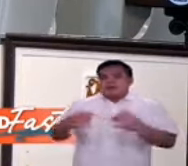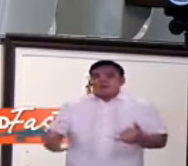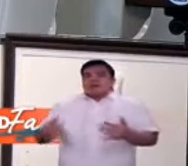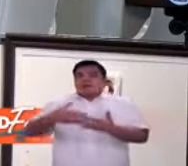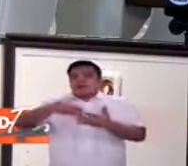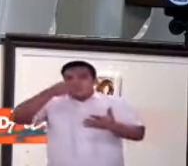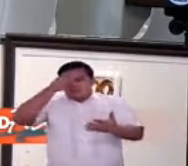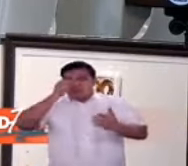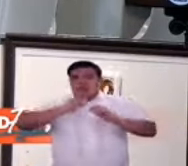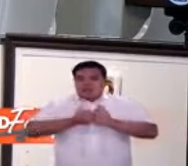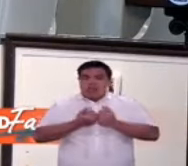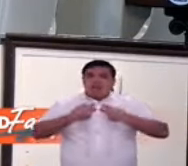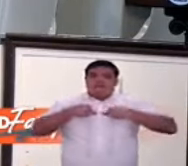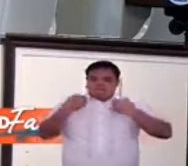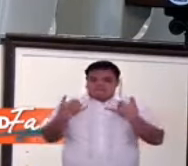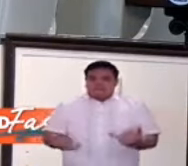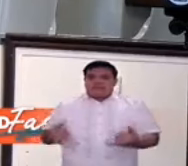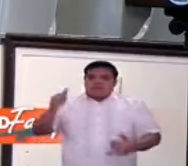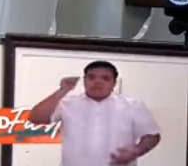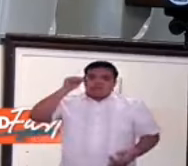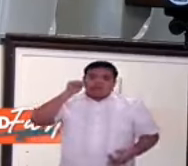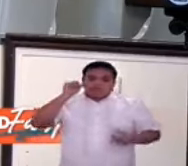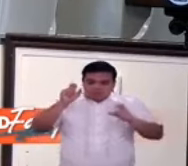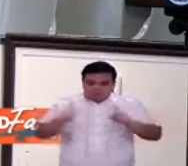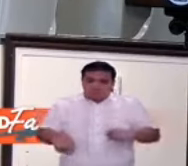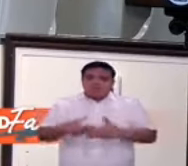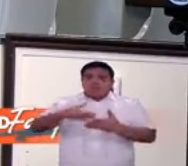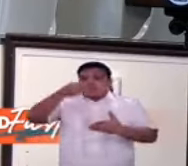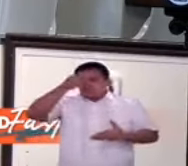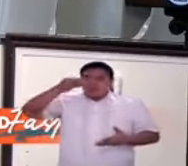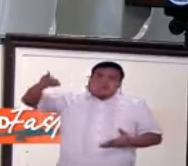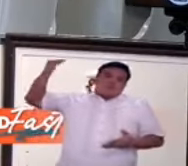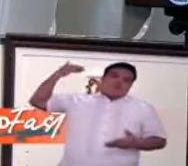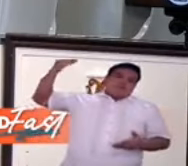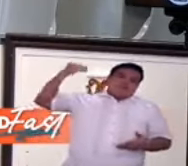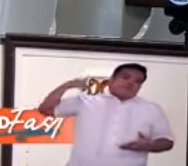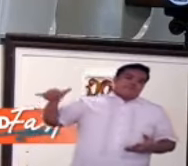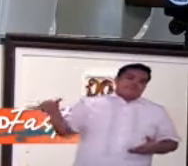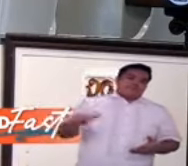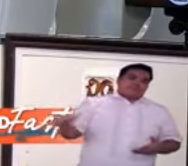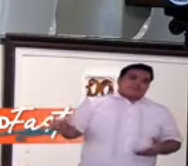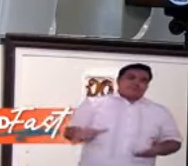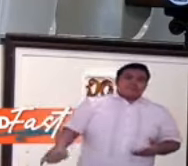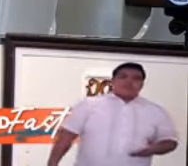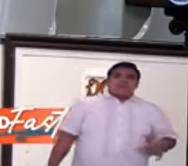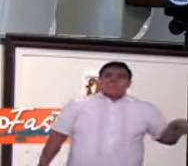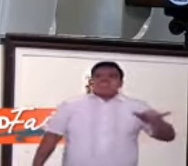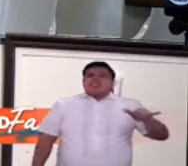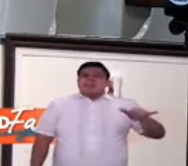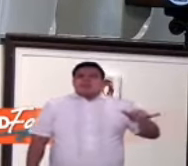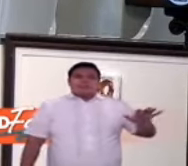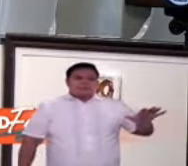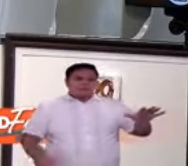today, what we have today as adults, we learned when we were little. Like a sponge, our children